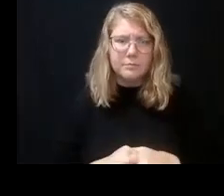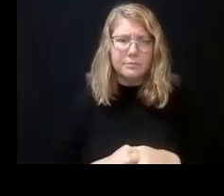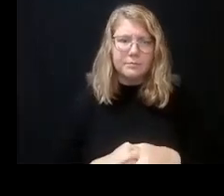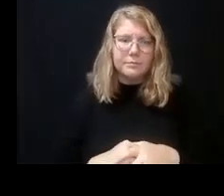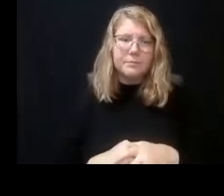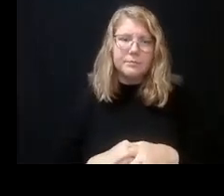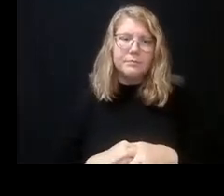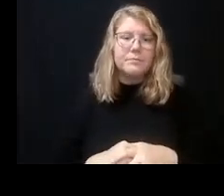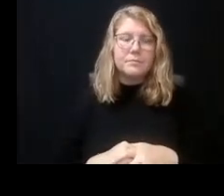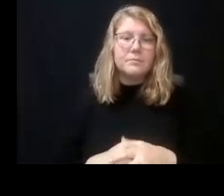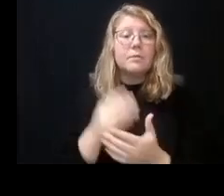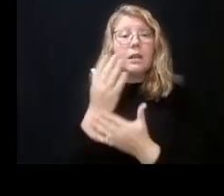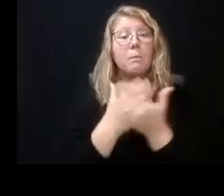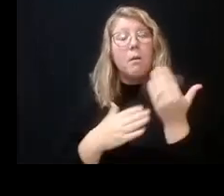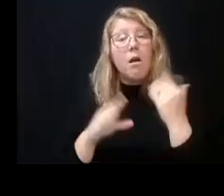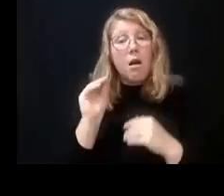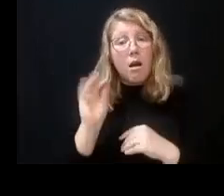so part of the